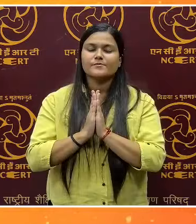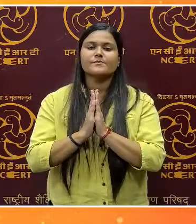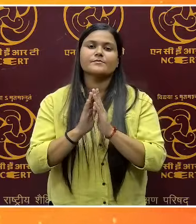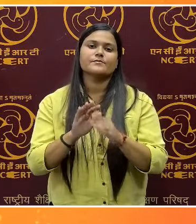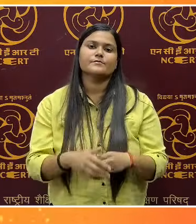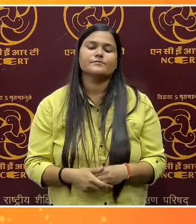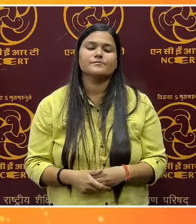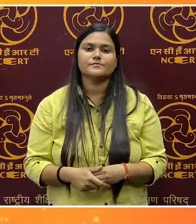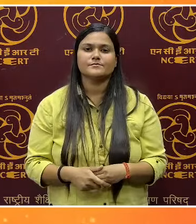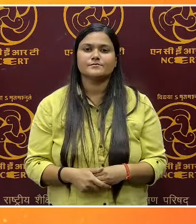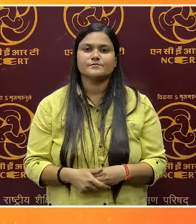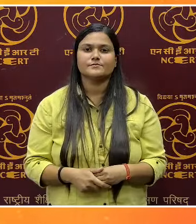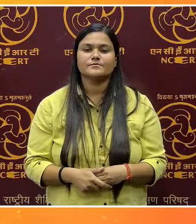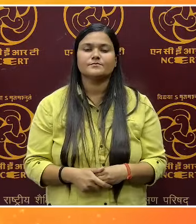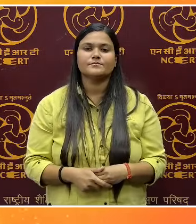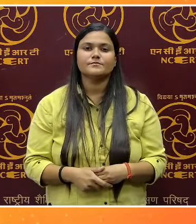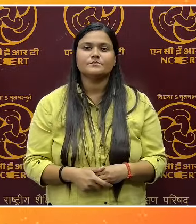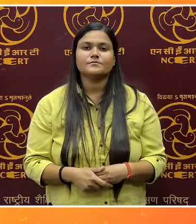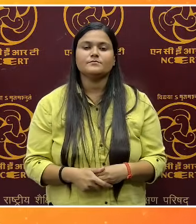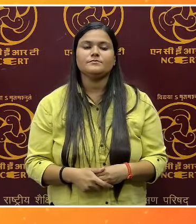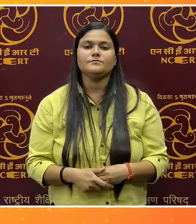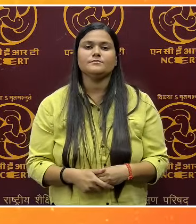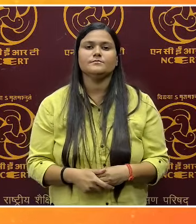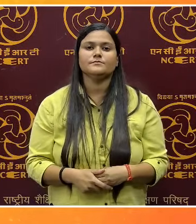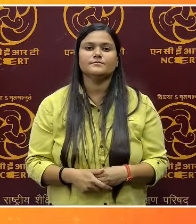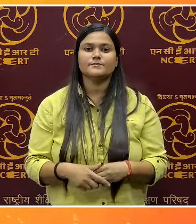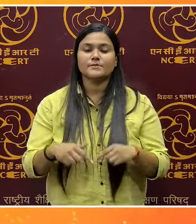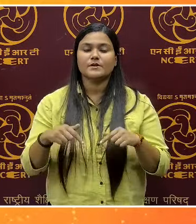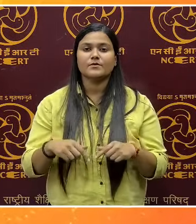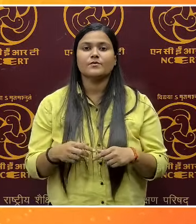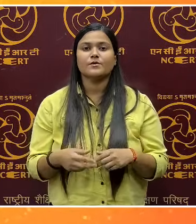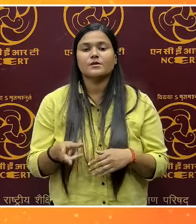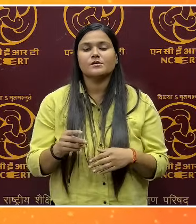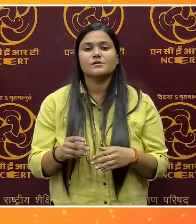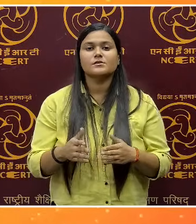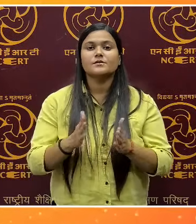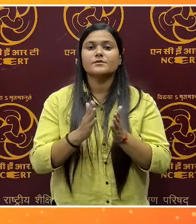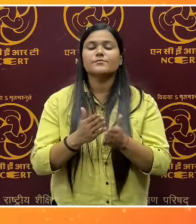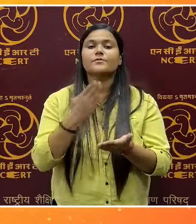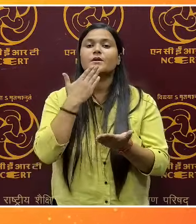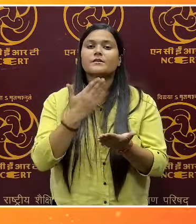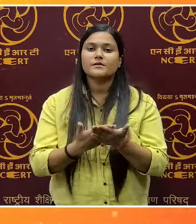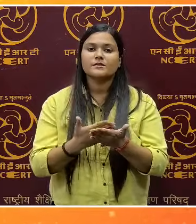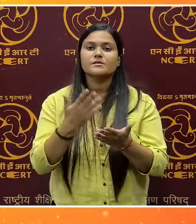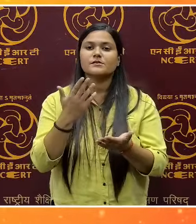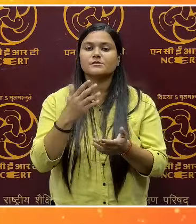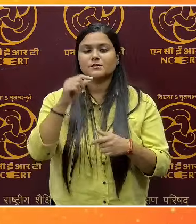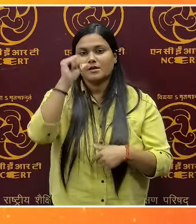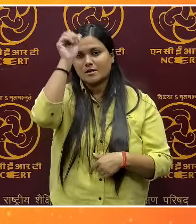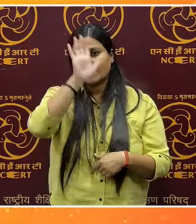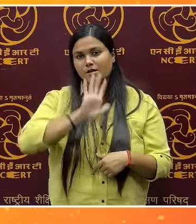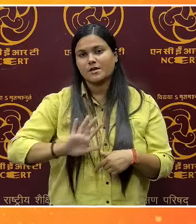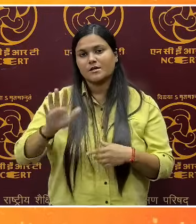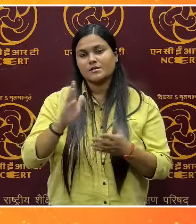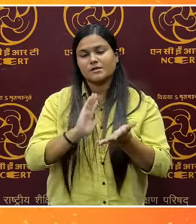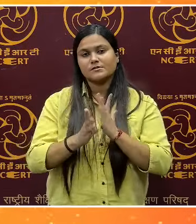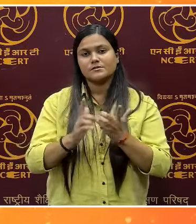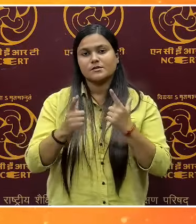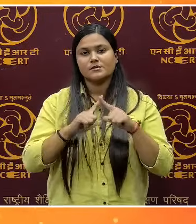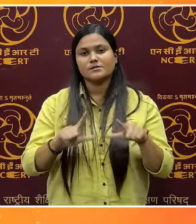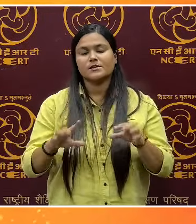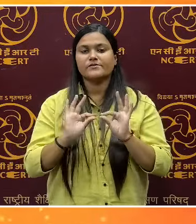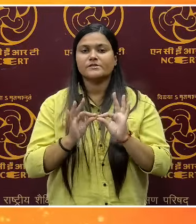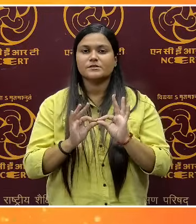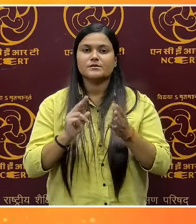for Thank you. joining us Thank for this you. wonderful session. Okay, and once again, I would also like to thank our Indian Sign Language interpreter, Miss Neetu. Thank you